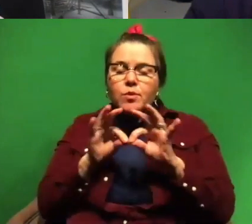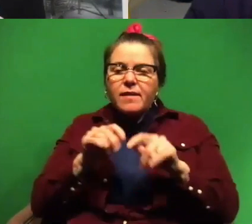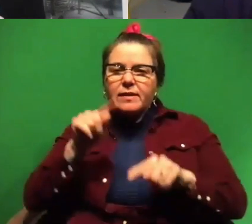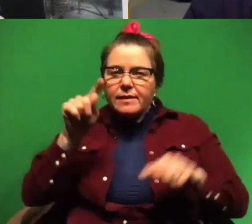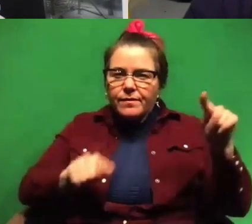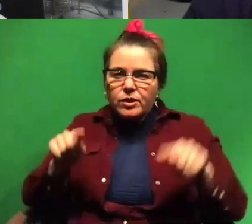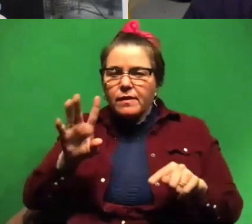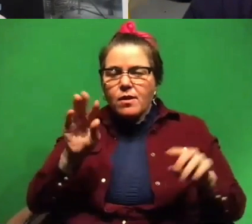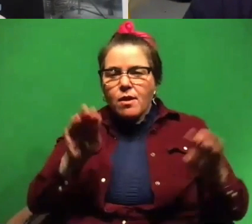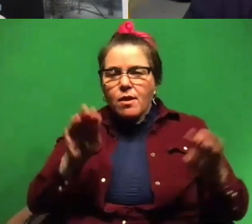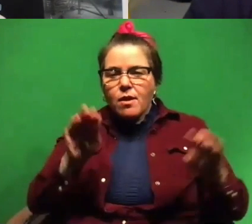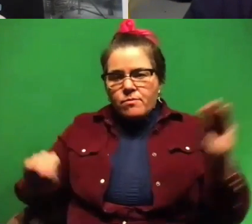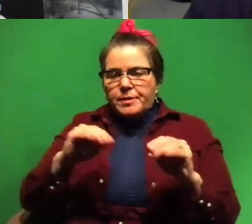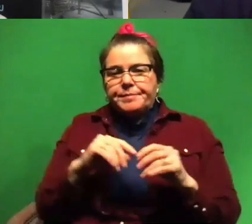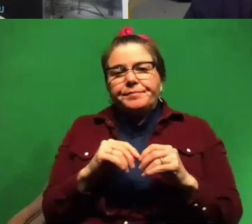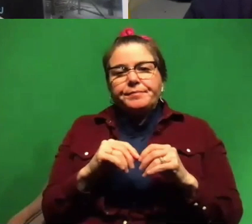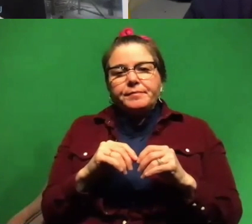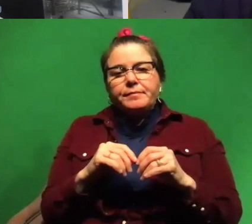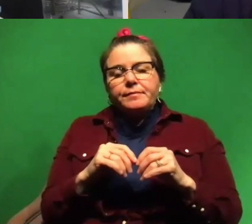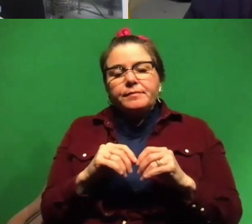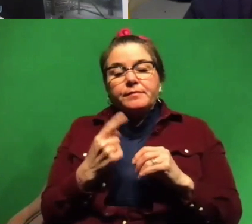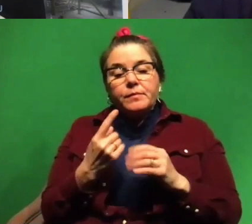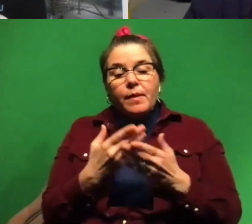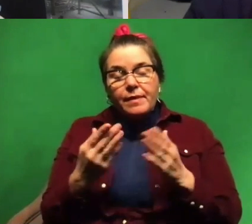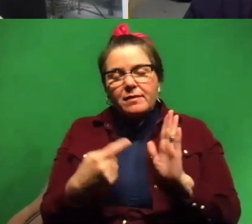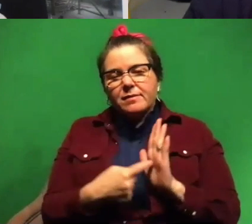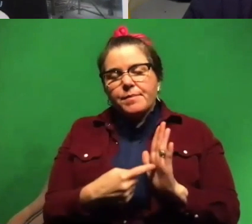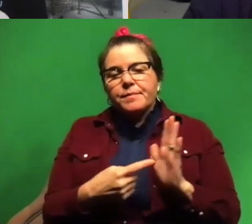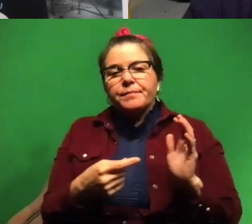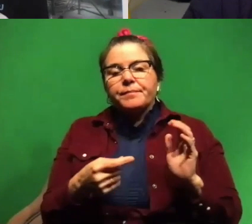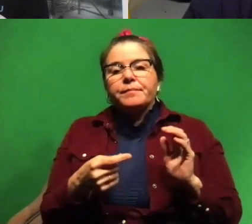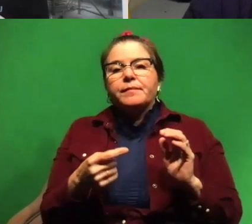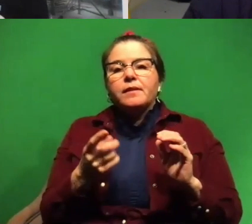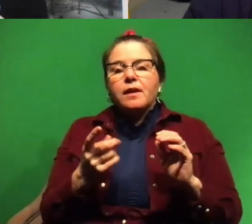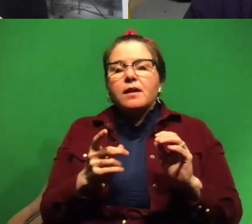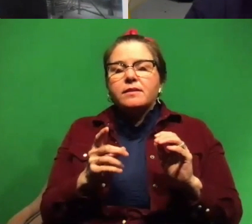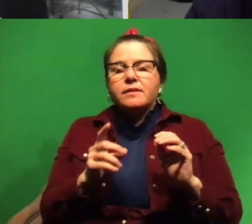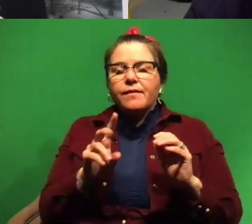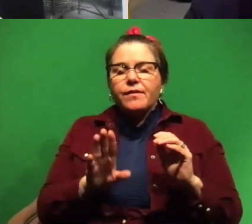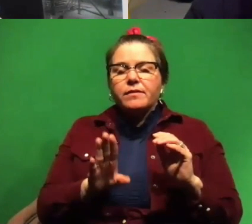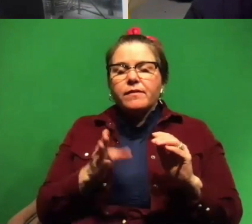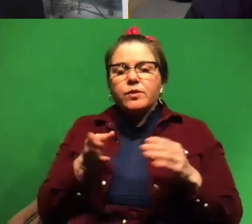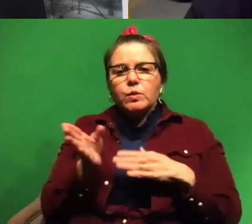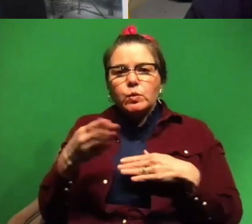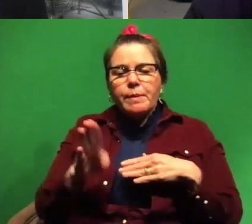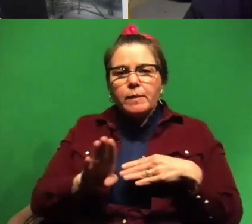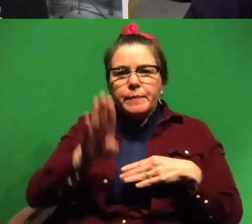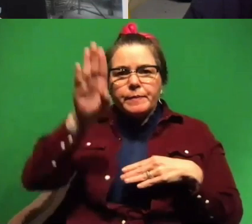their movements. And one thing we saw, for example, was a lot of vertical swimming behavior when a shark